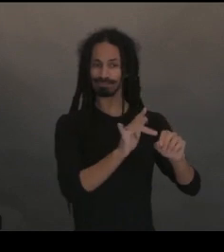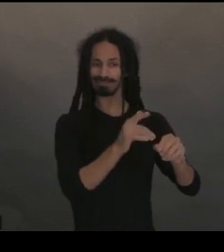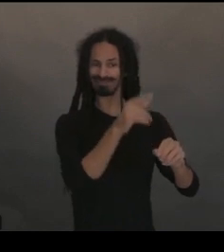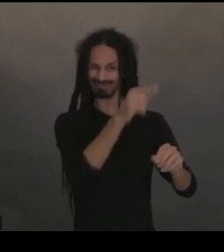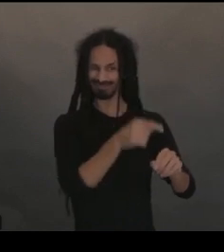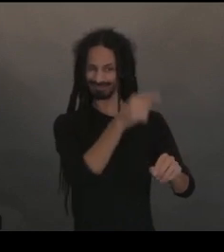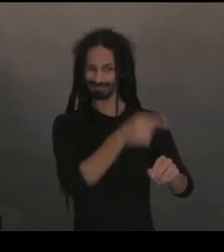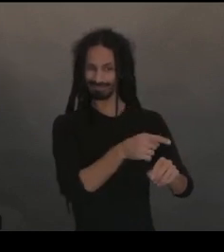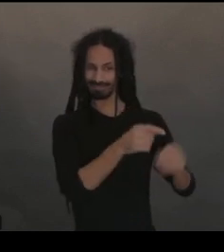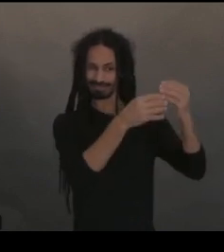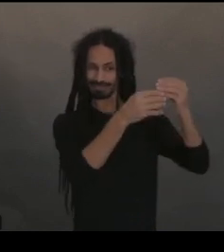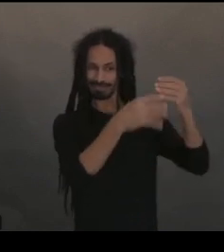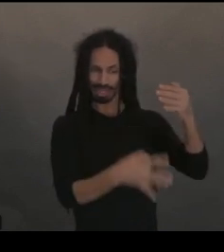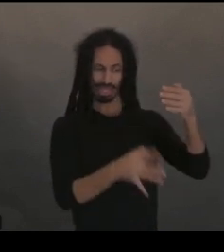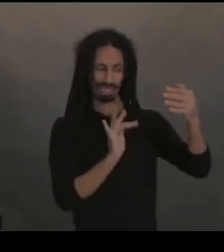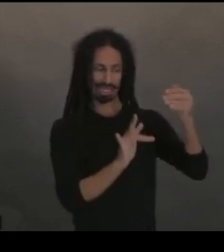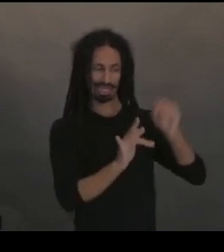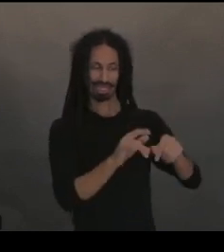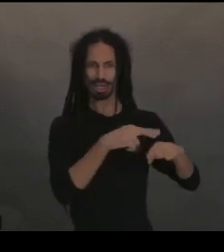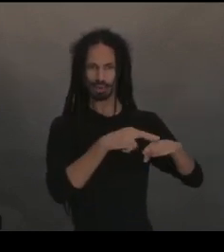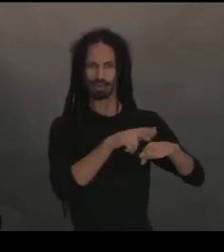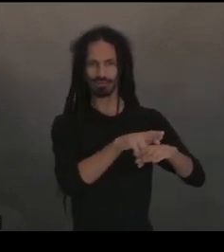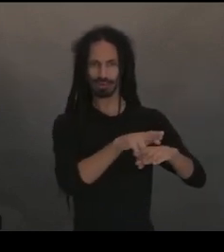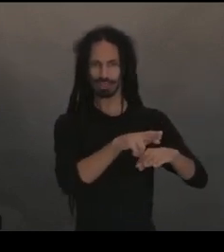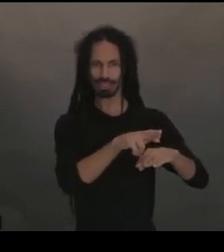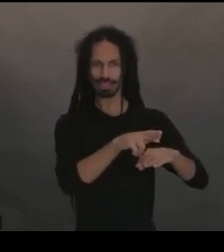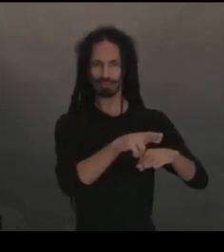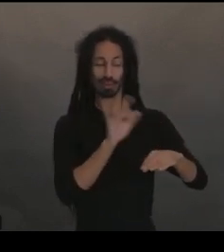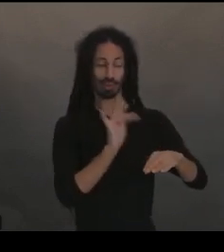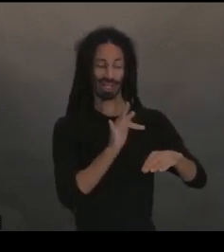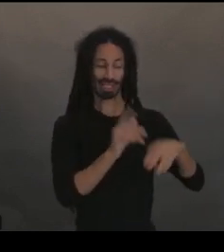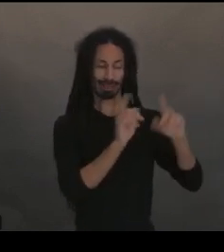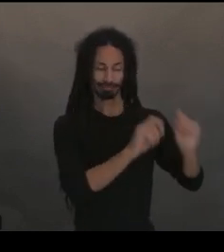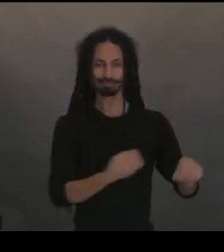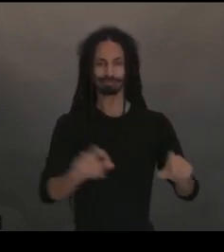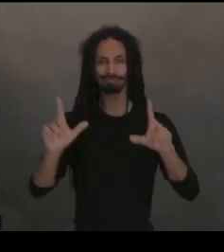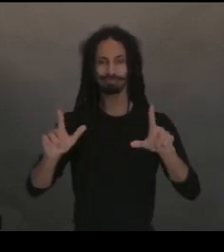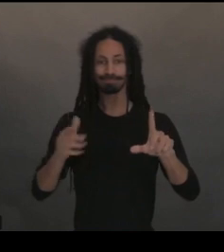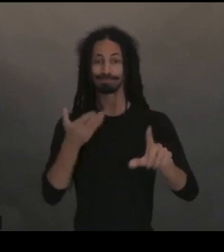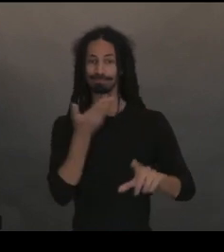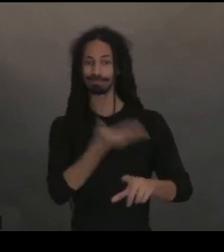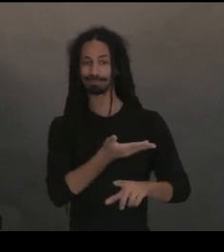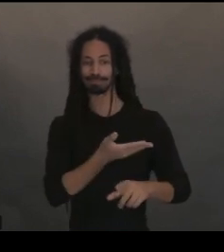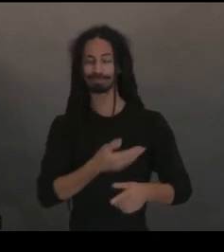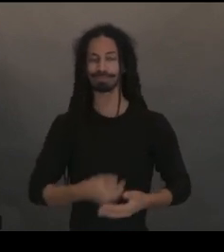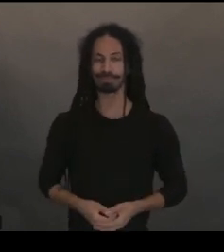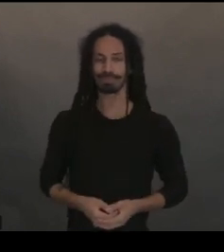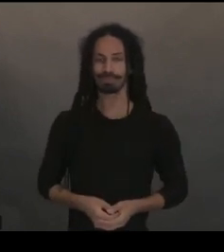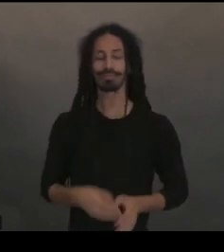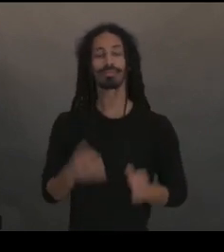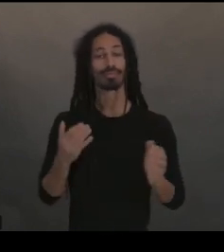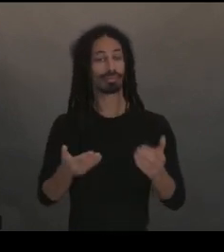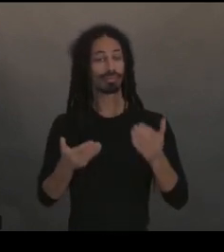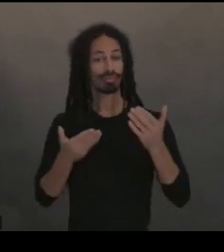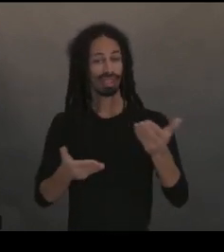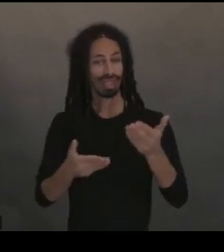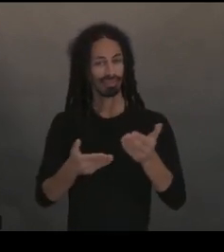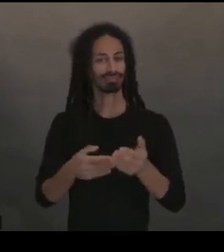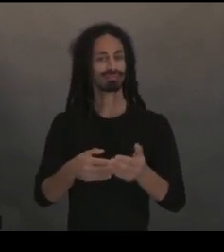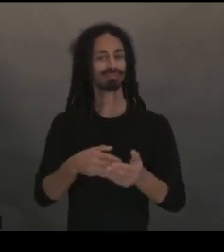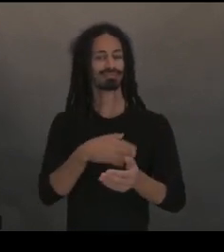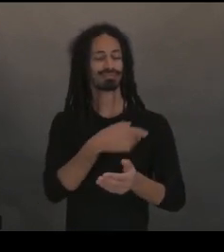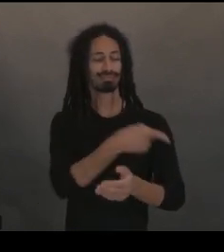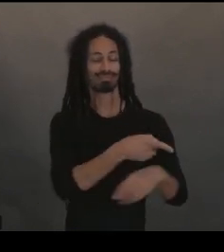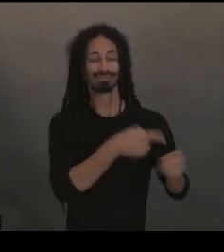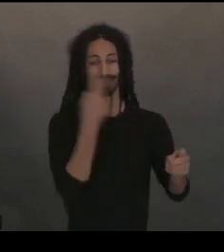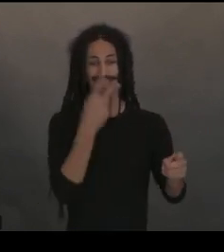on References. Once you go to the References page, we highly recommend going to Reference